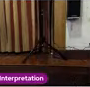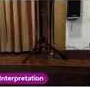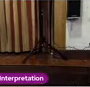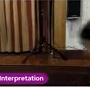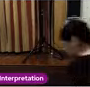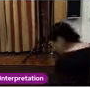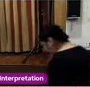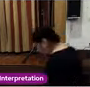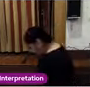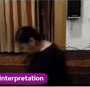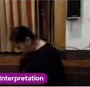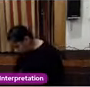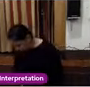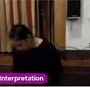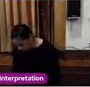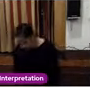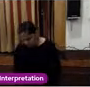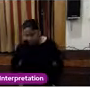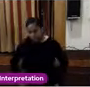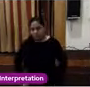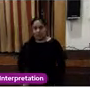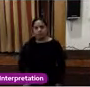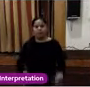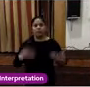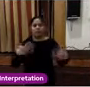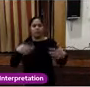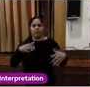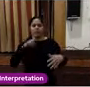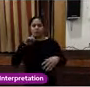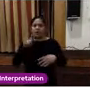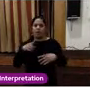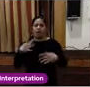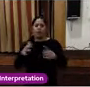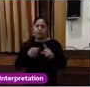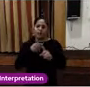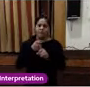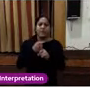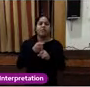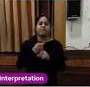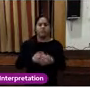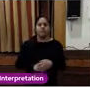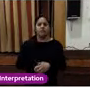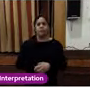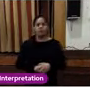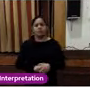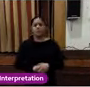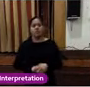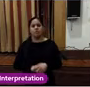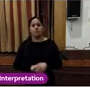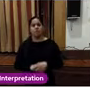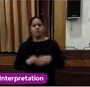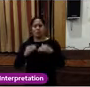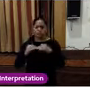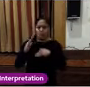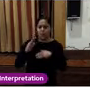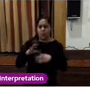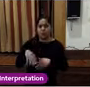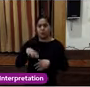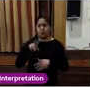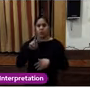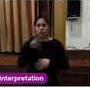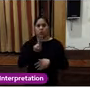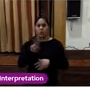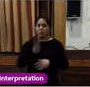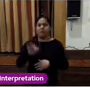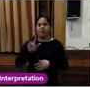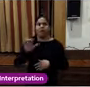It's something that has been enormously impactful, and you know, more than $2 billion has already gone